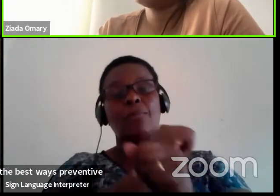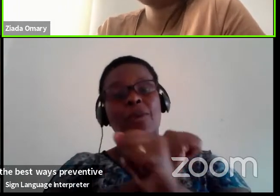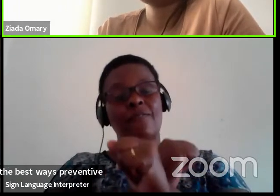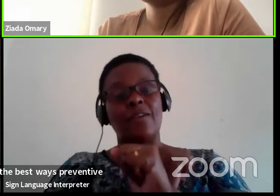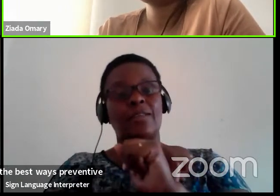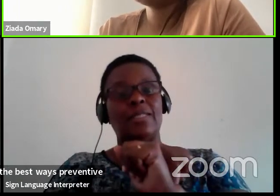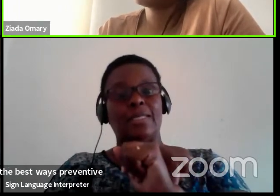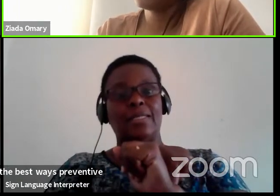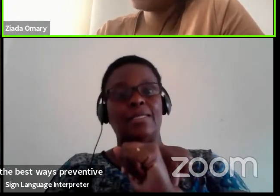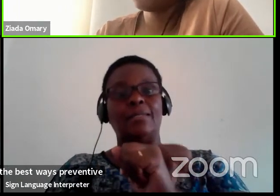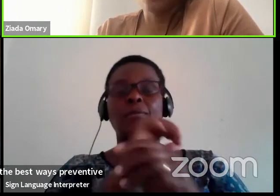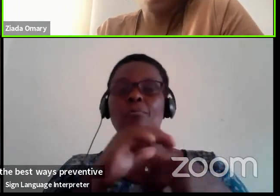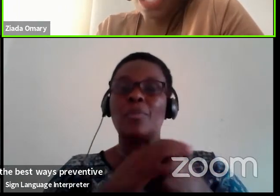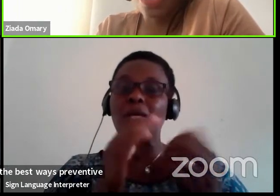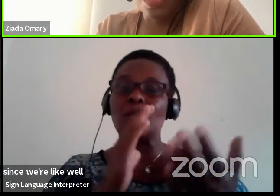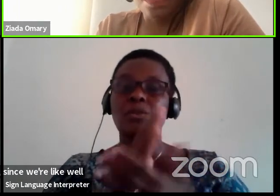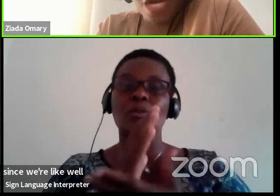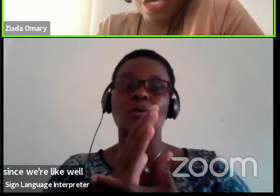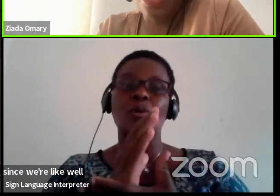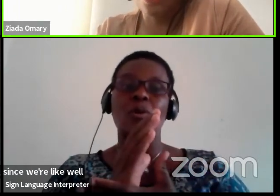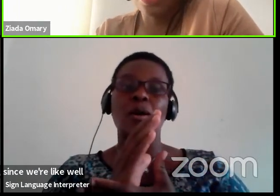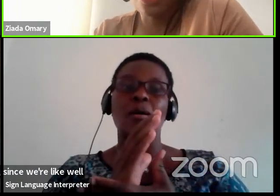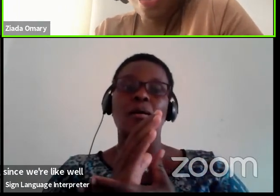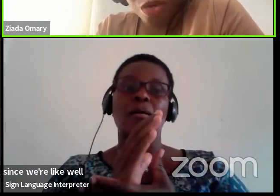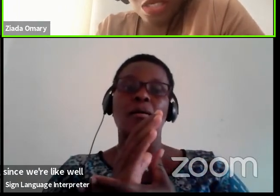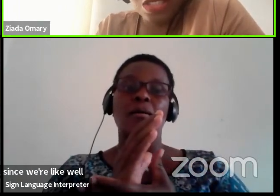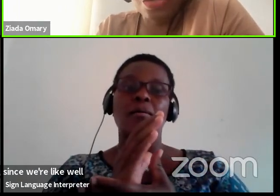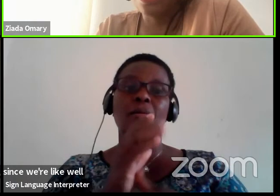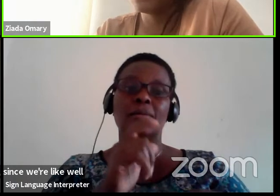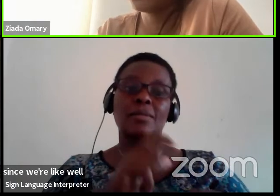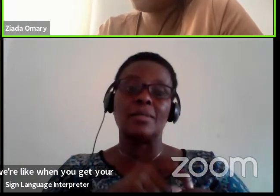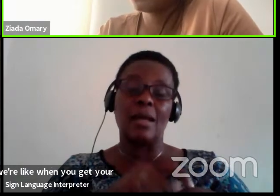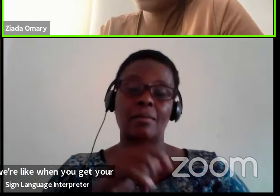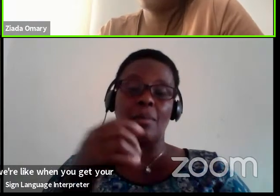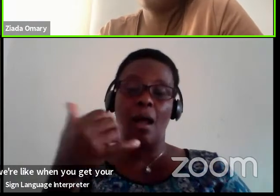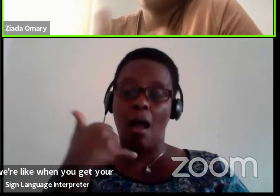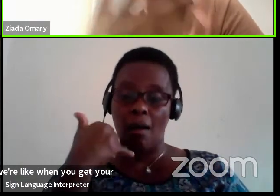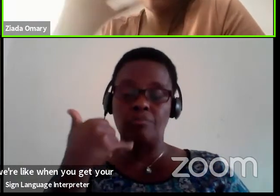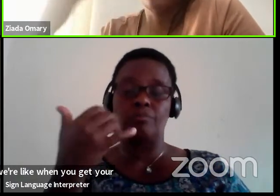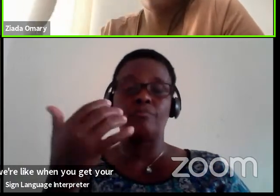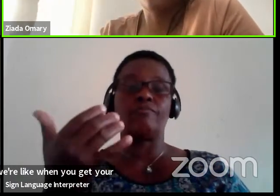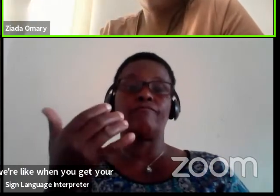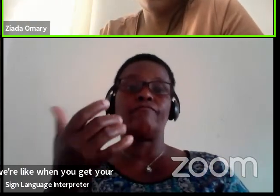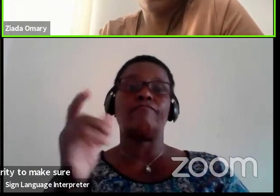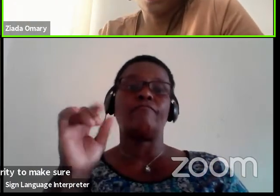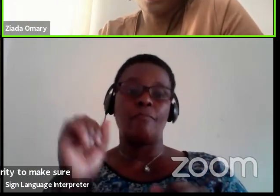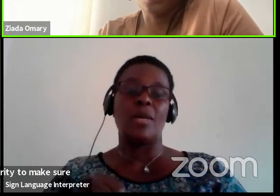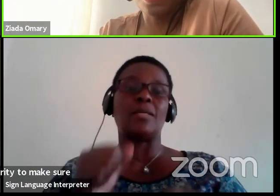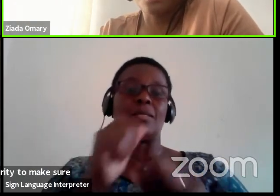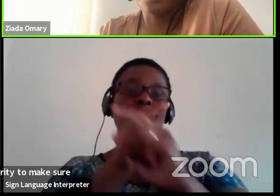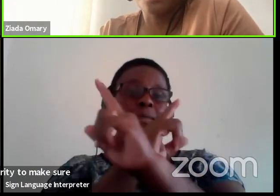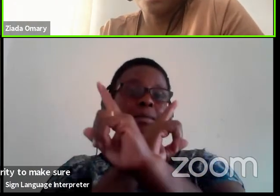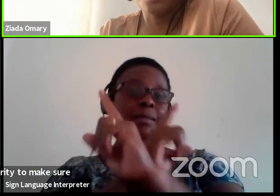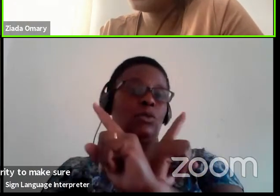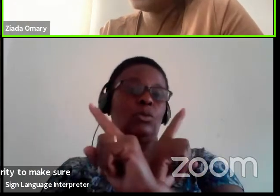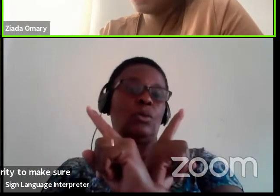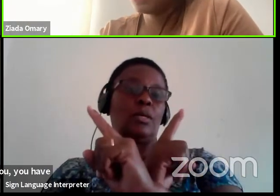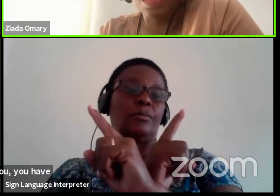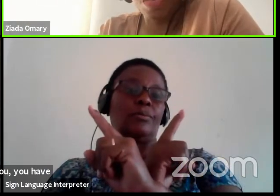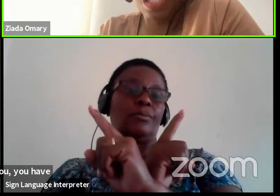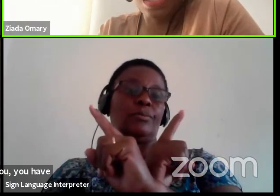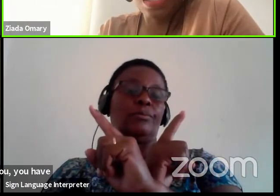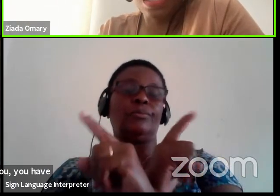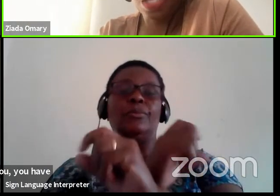that since like when you get your device, you secure it, you make sure that you have put